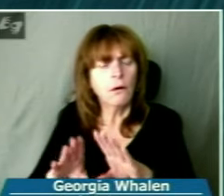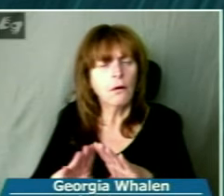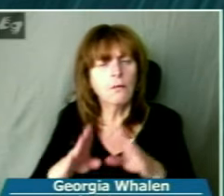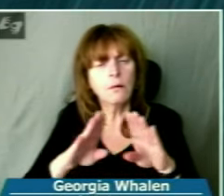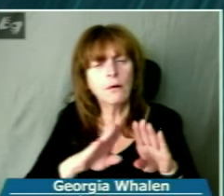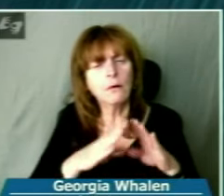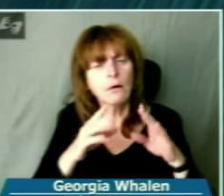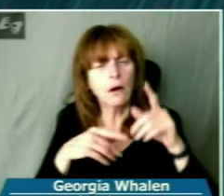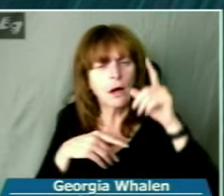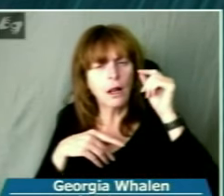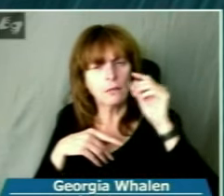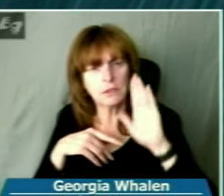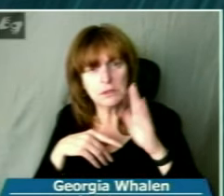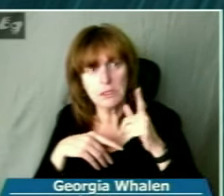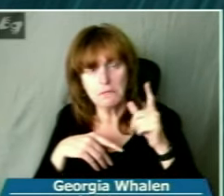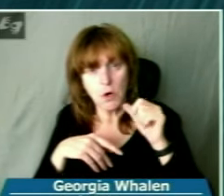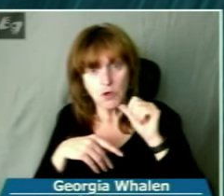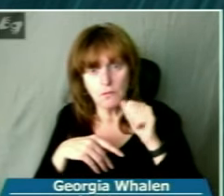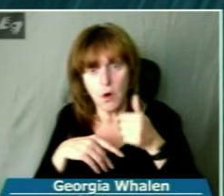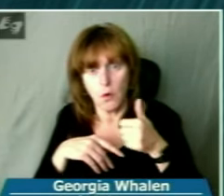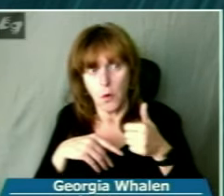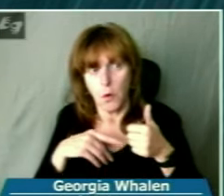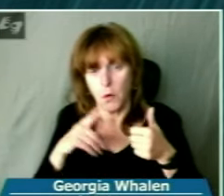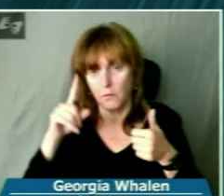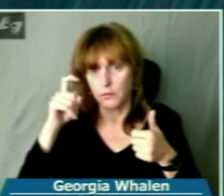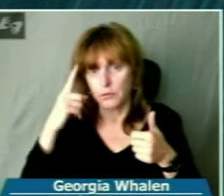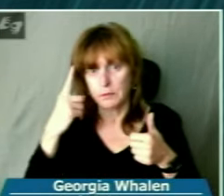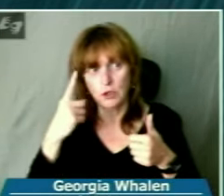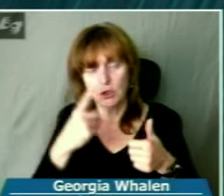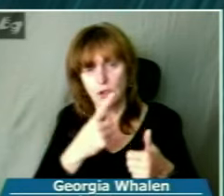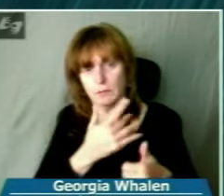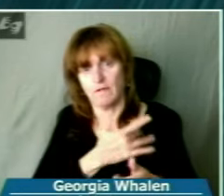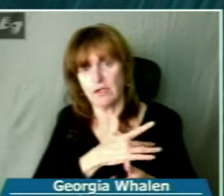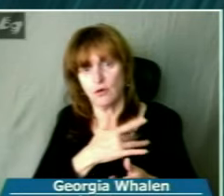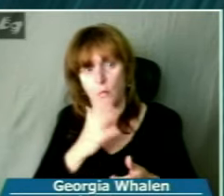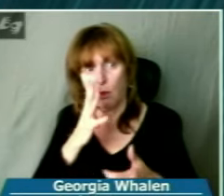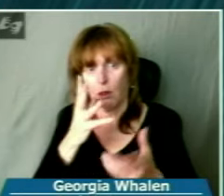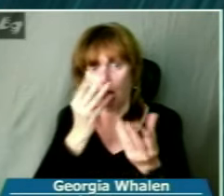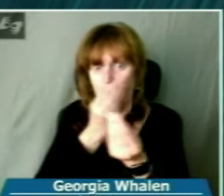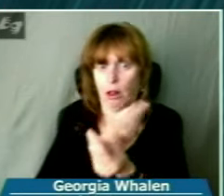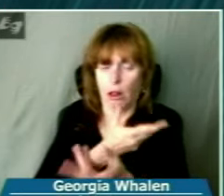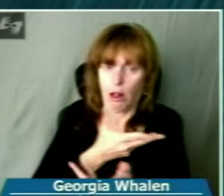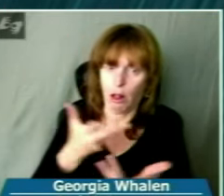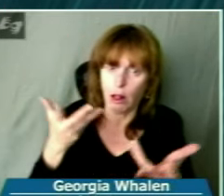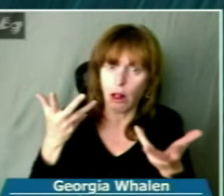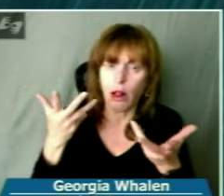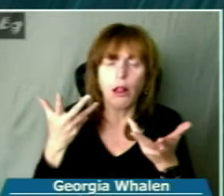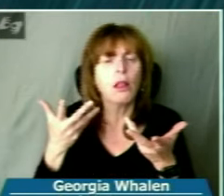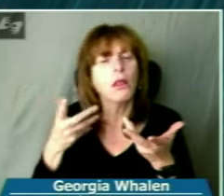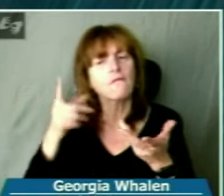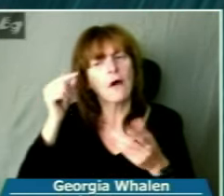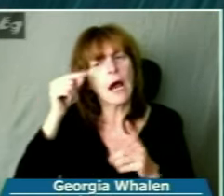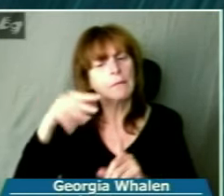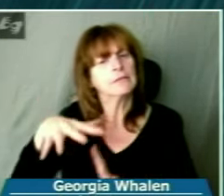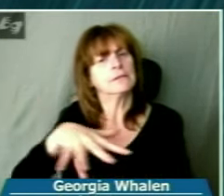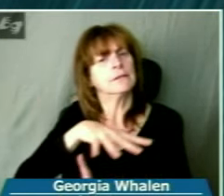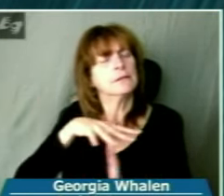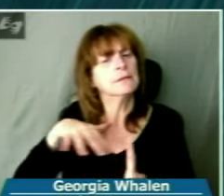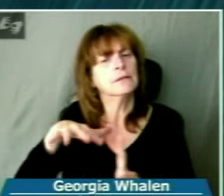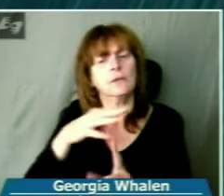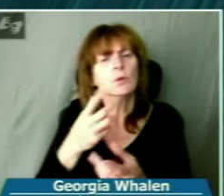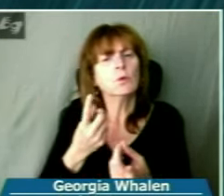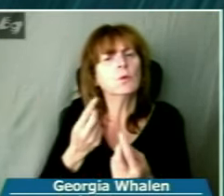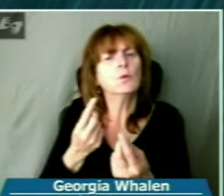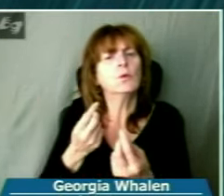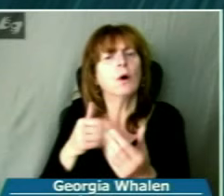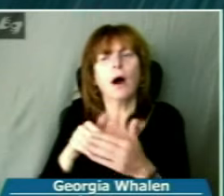the Premier is set to make some announcements. You mentioned that as well. In regards to Hamilton specific, what are we doing to